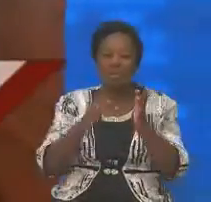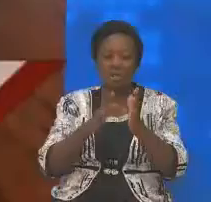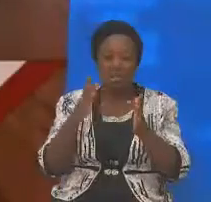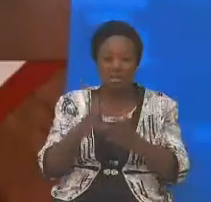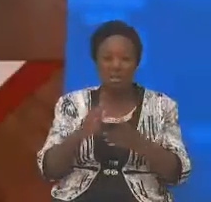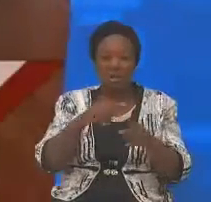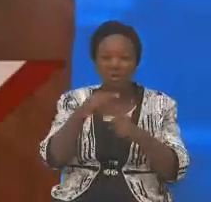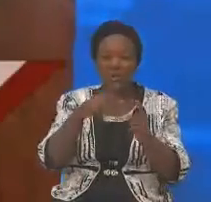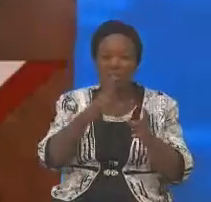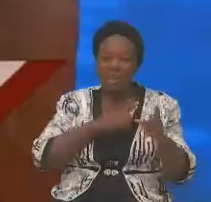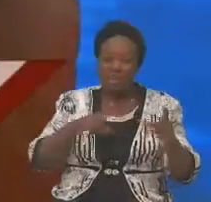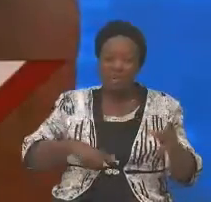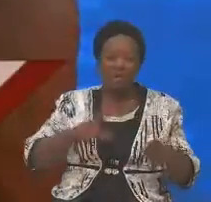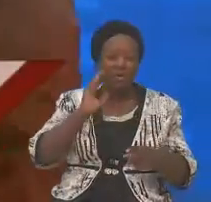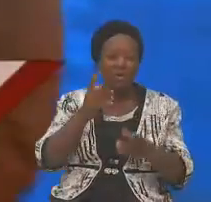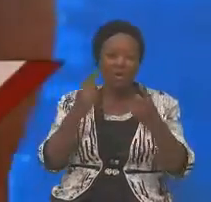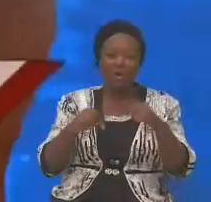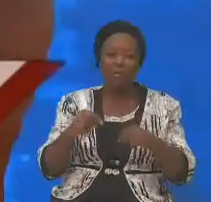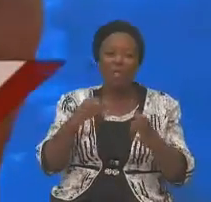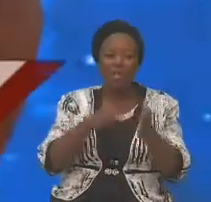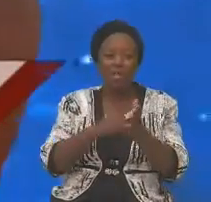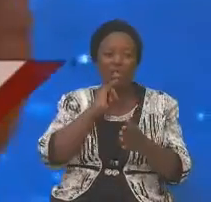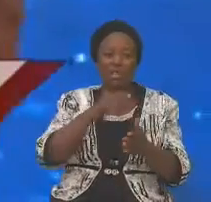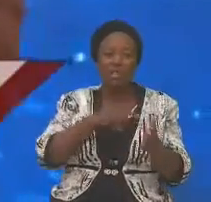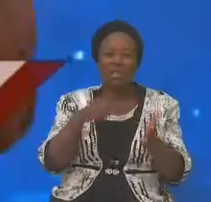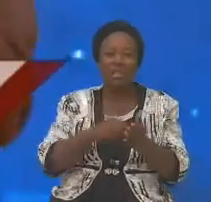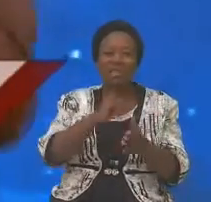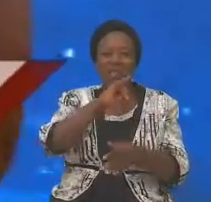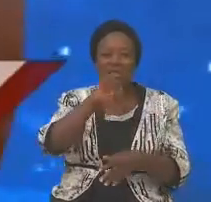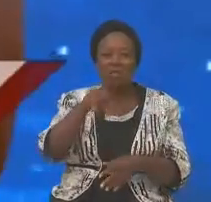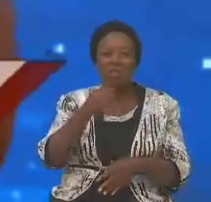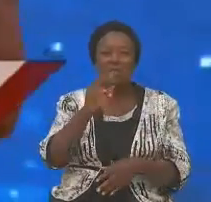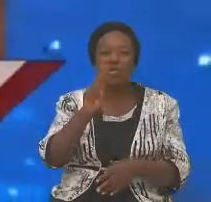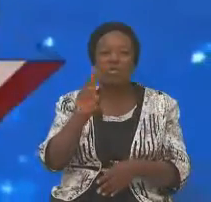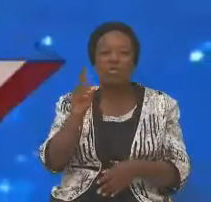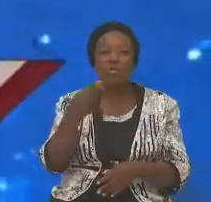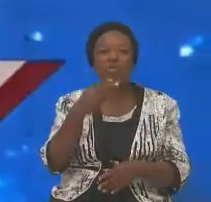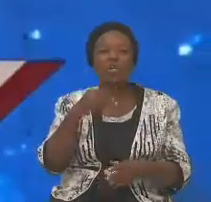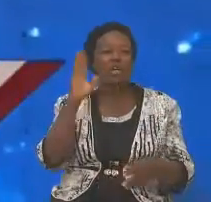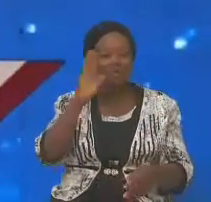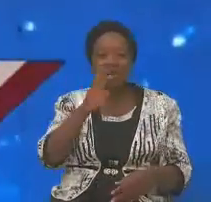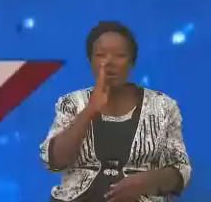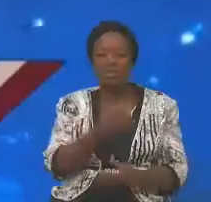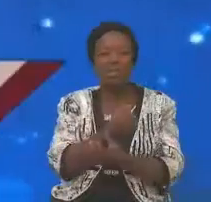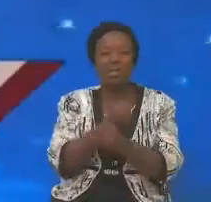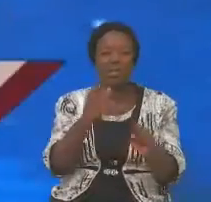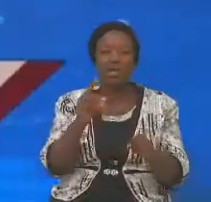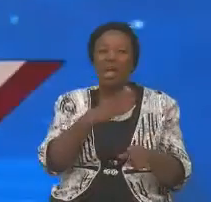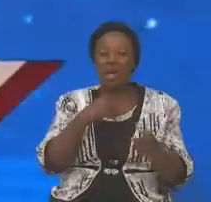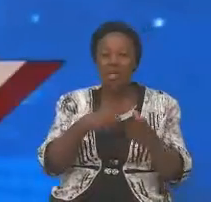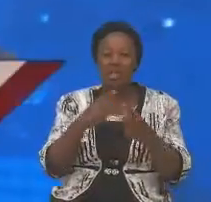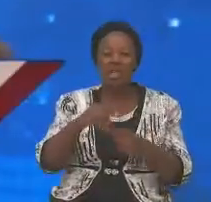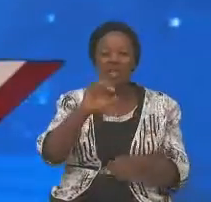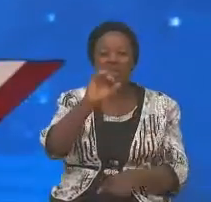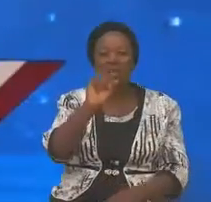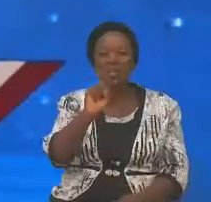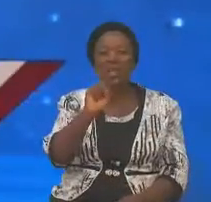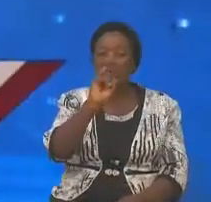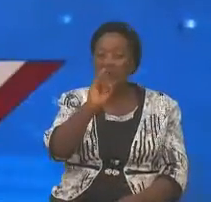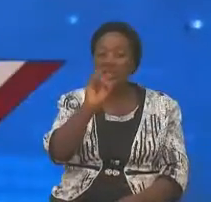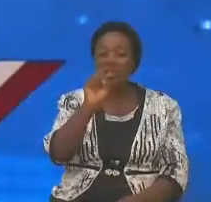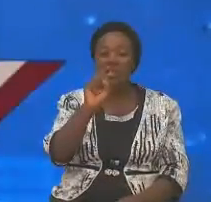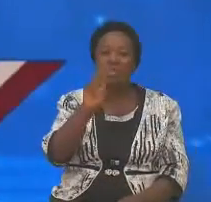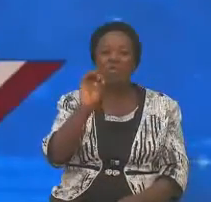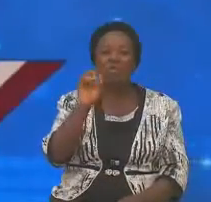the day of the Lord Jesus, when the Lord will come, in his days Judah shall be saved and